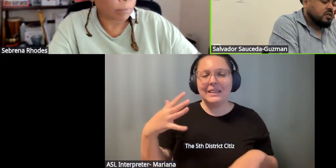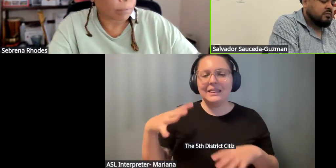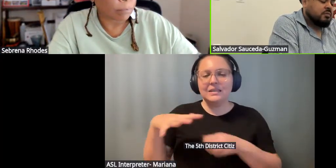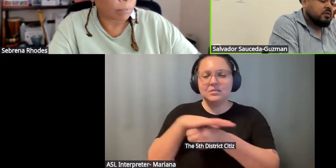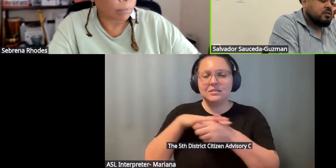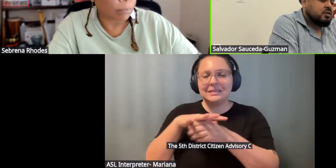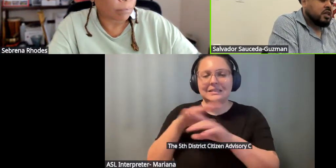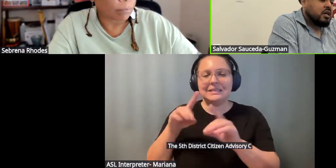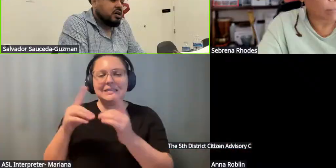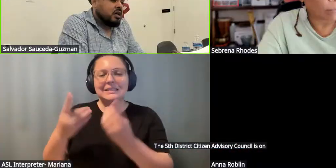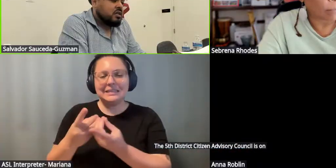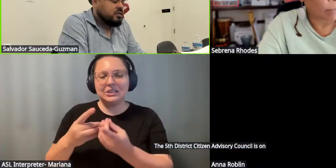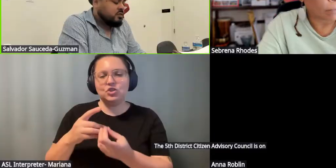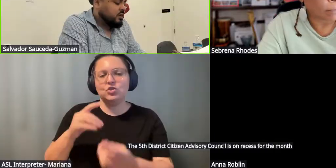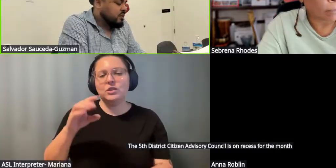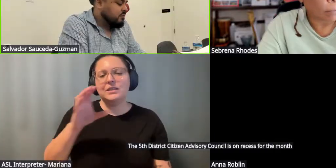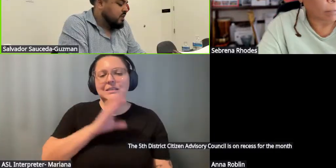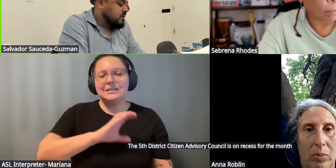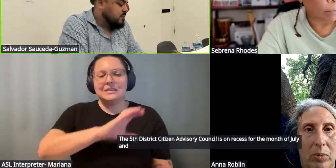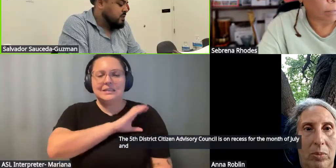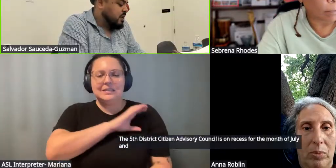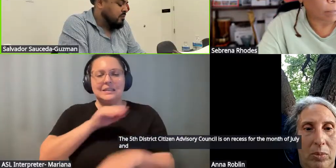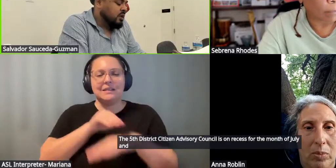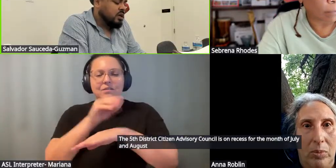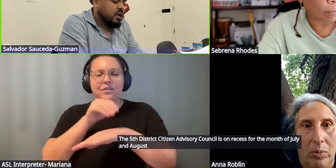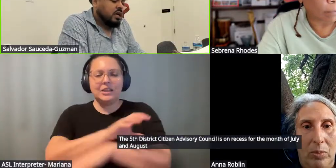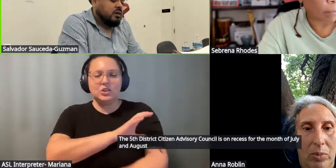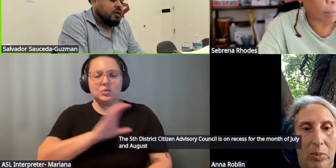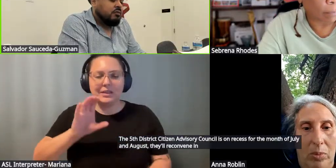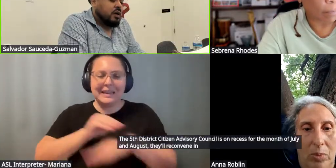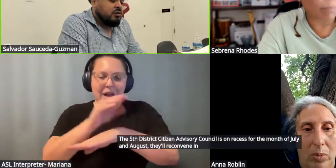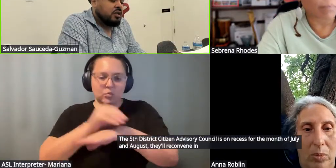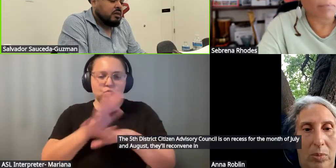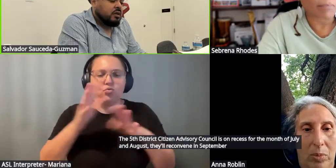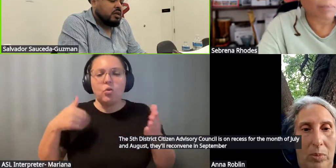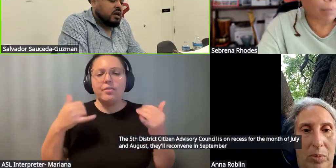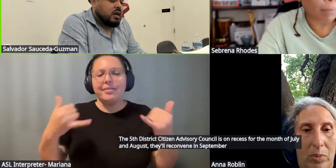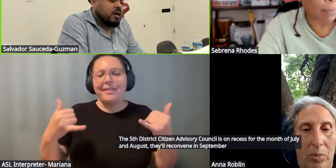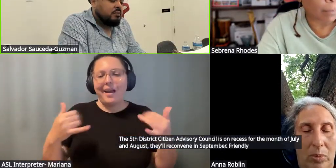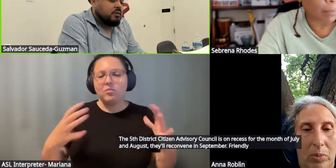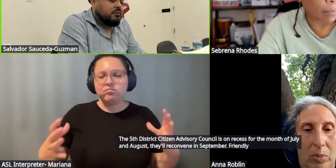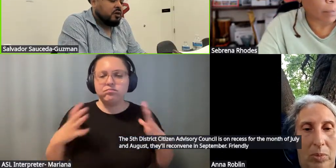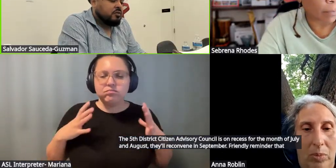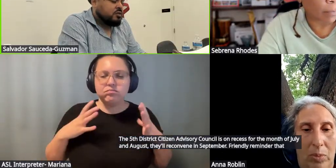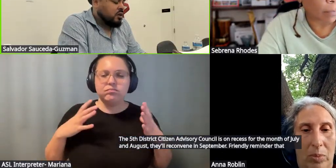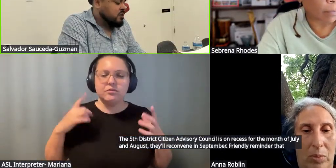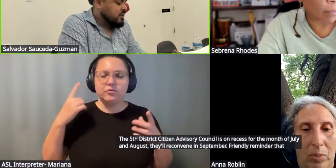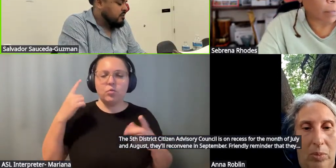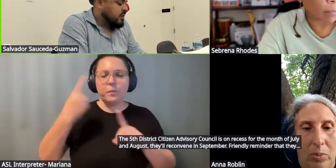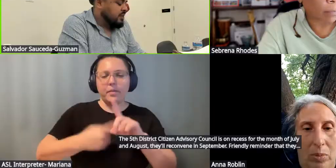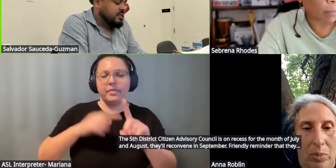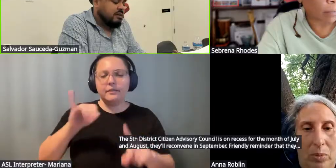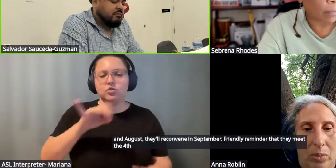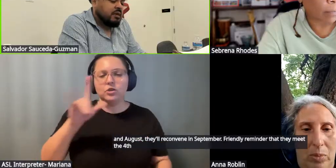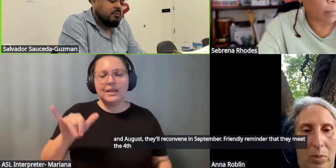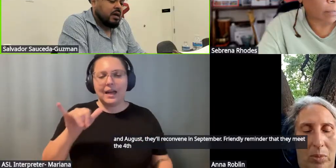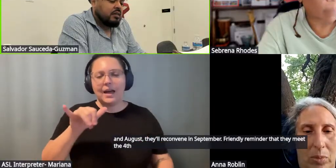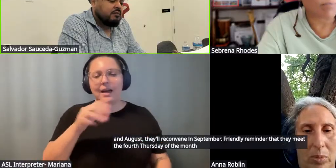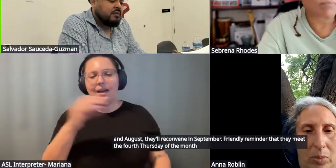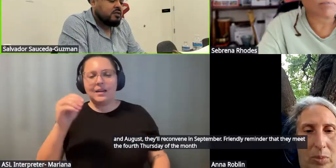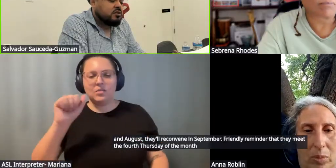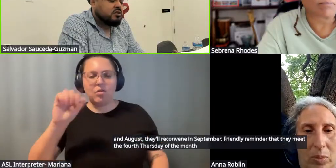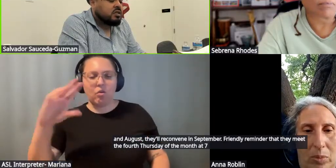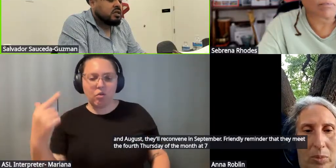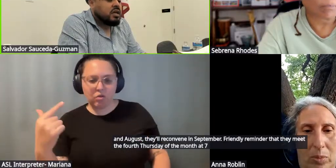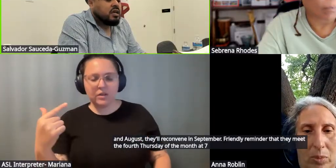is on recess for the month of July and August. They'll reconvene in September. Friendly reminder that they meet the fourth Thursday of the month at 7 p.m.